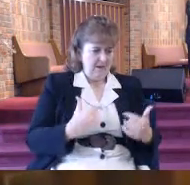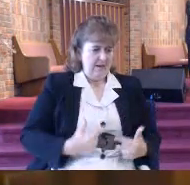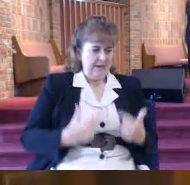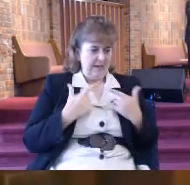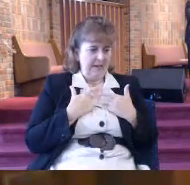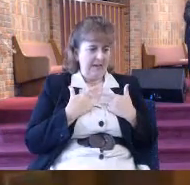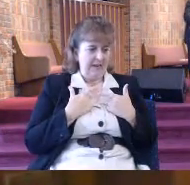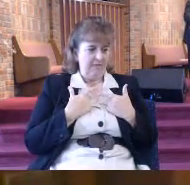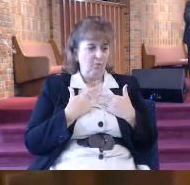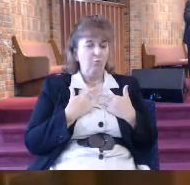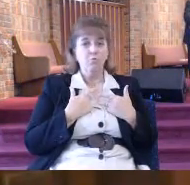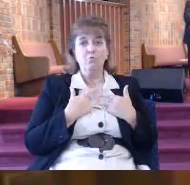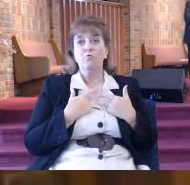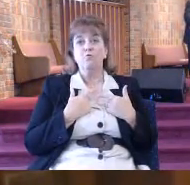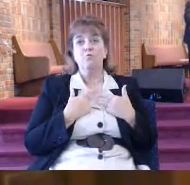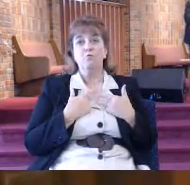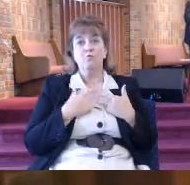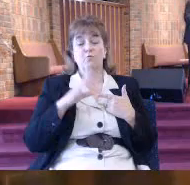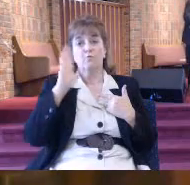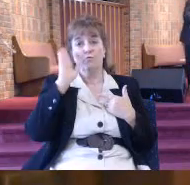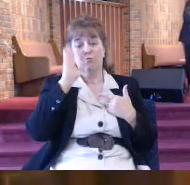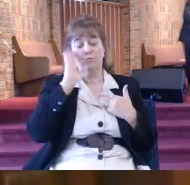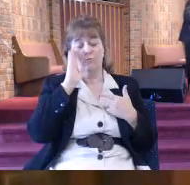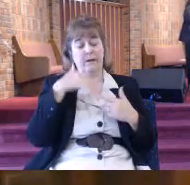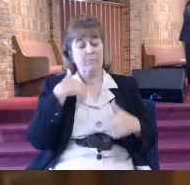we have a problem.